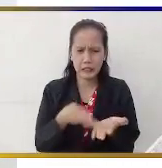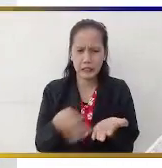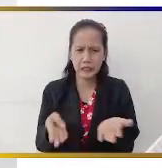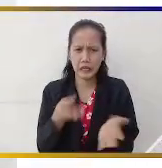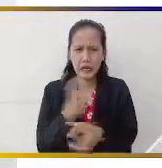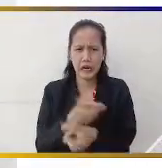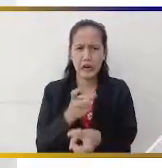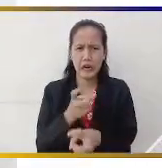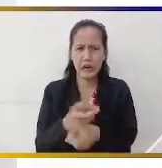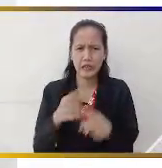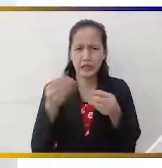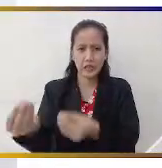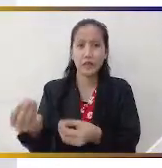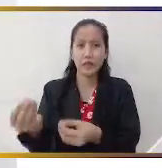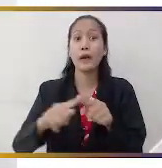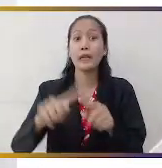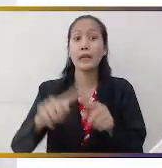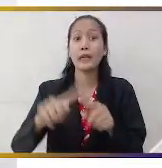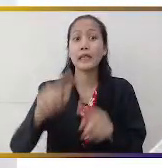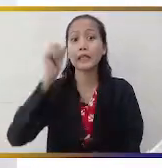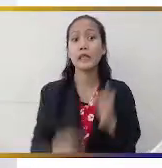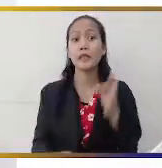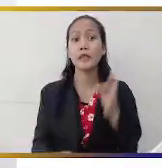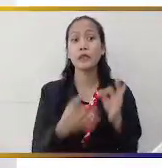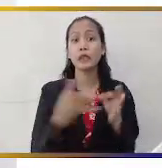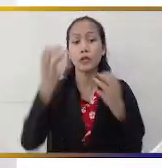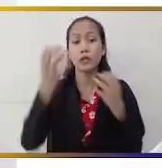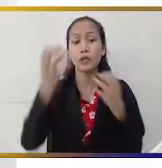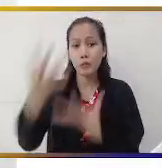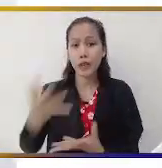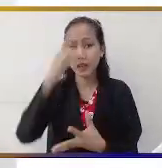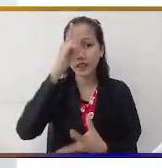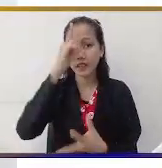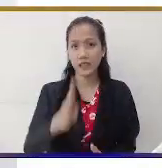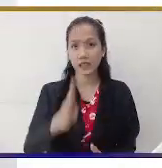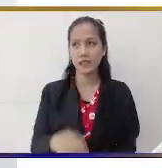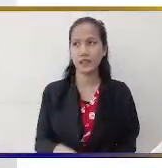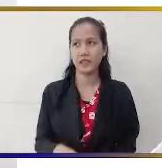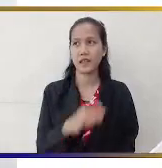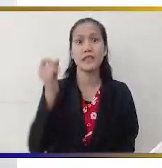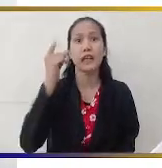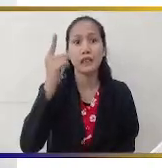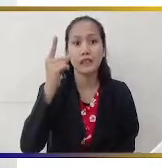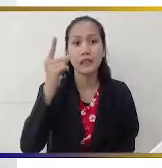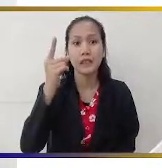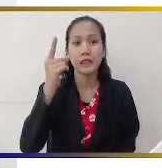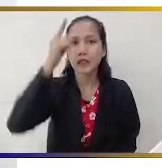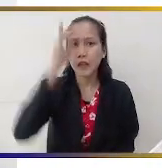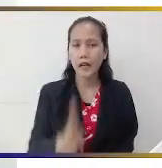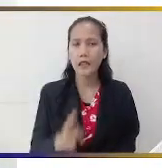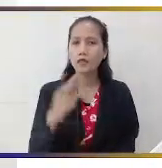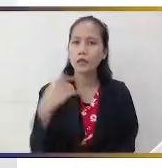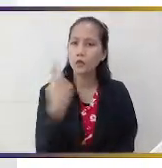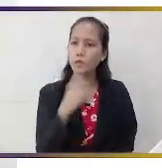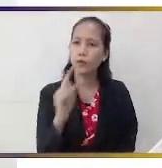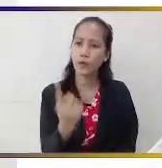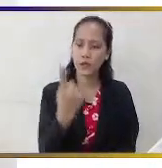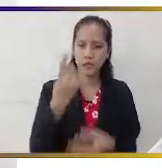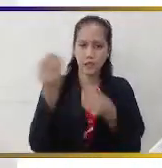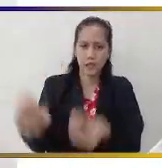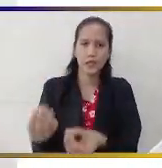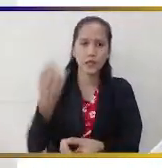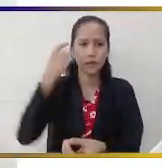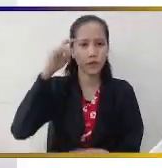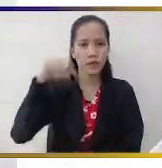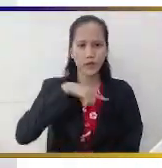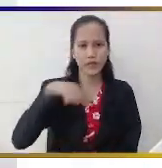all yours. You saved me. It's all yours. And now I've got kids that have married great marriages, and